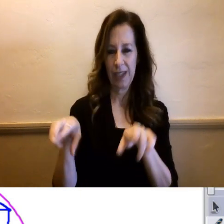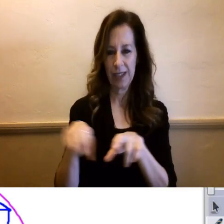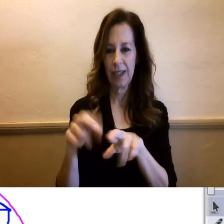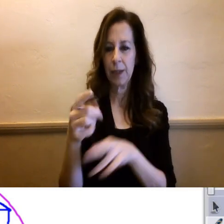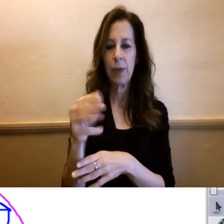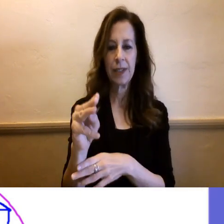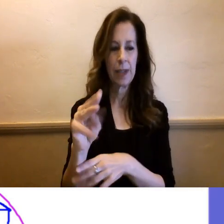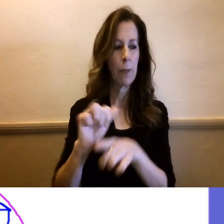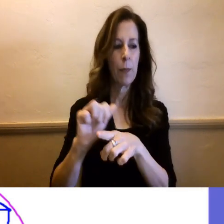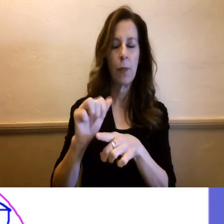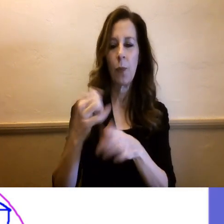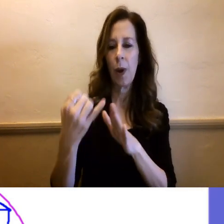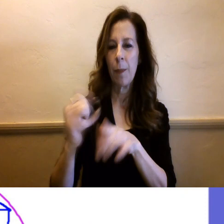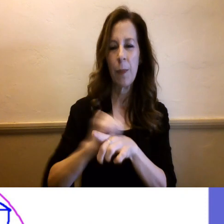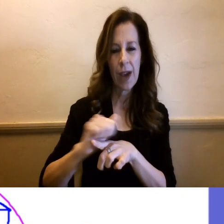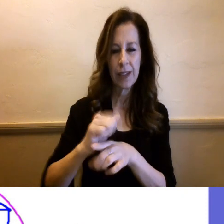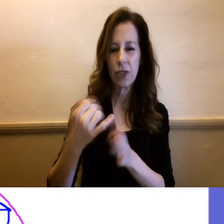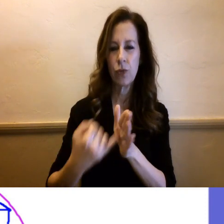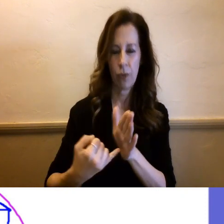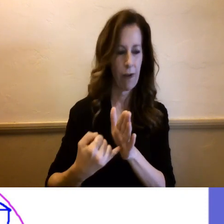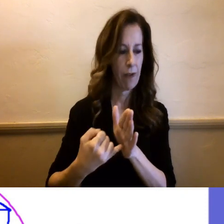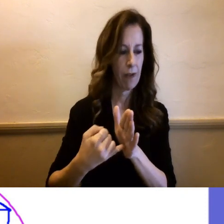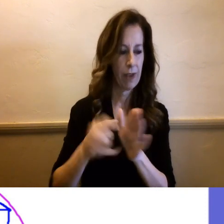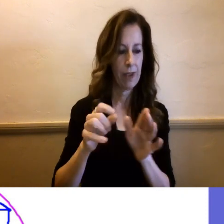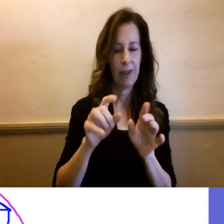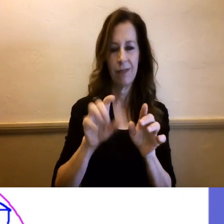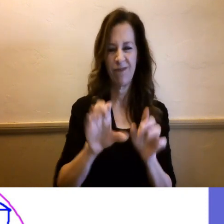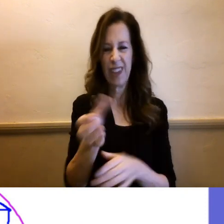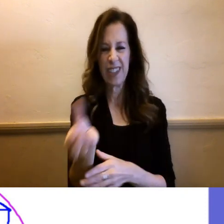one, right? So let's practice drawing it on its side.